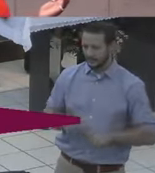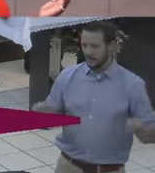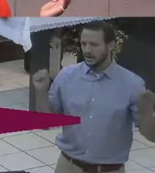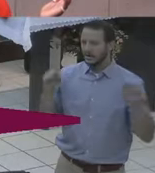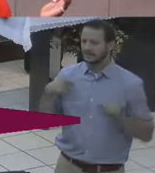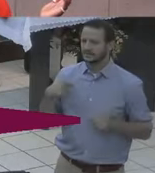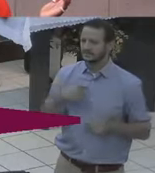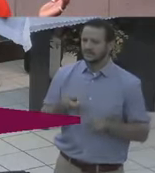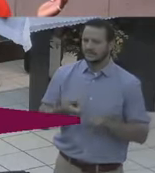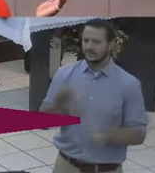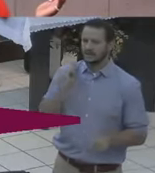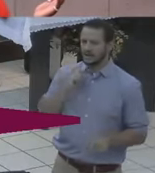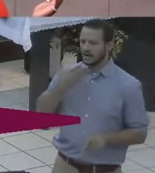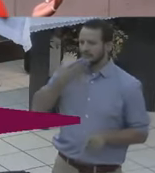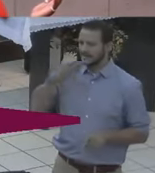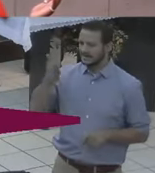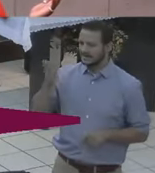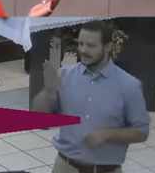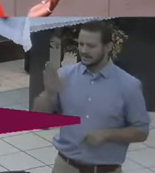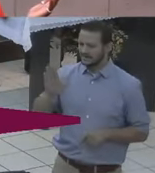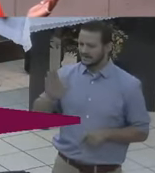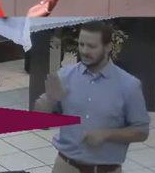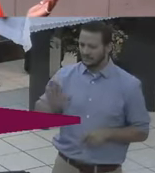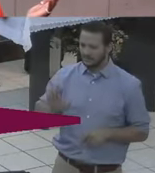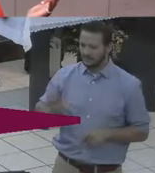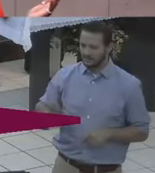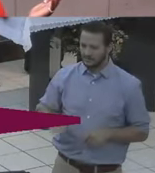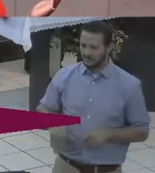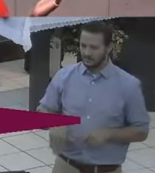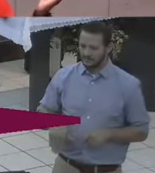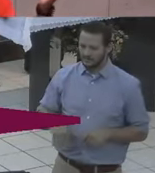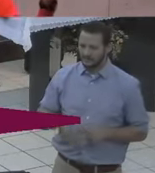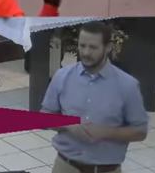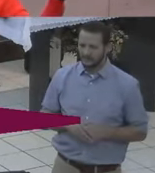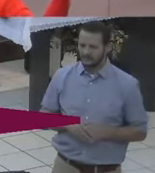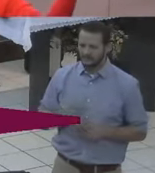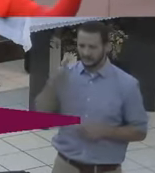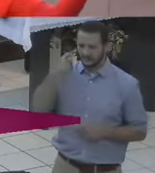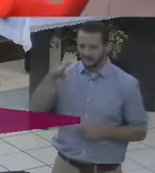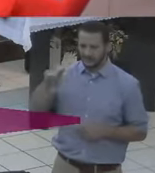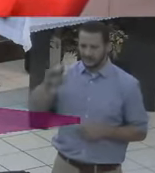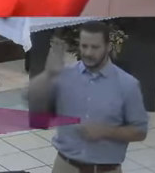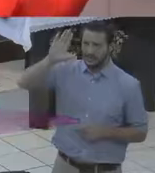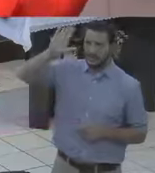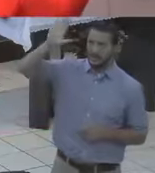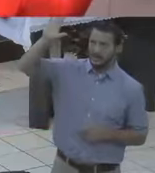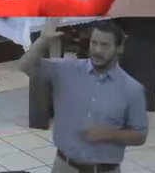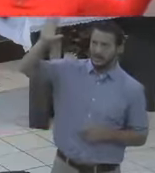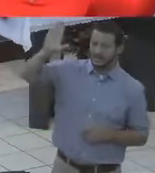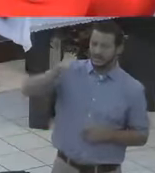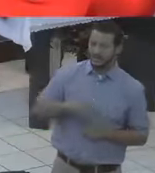deliver us from evil. For